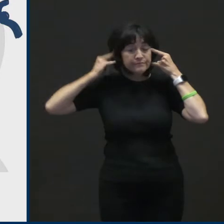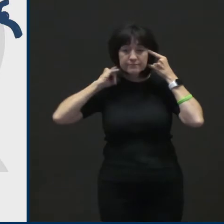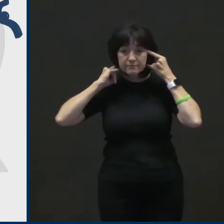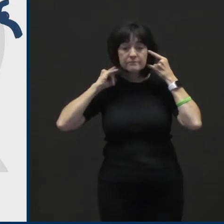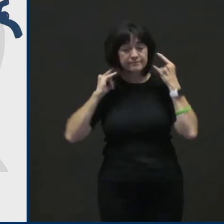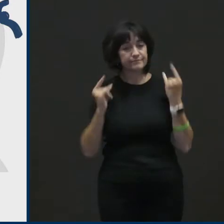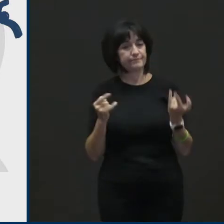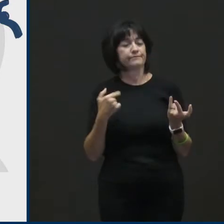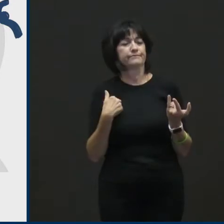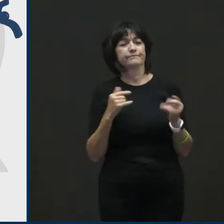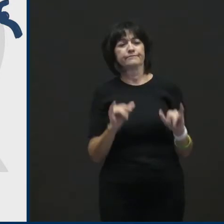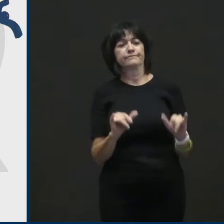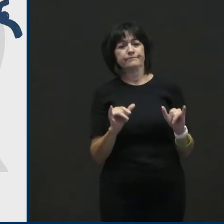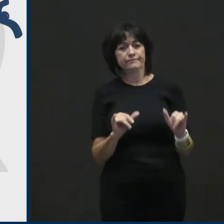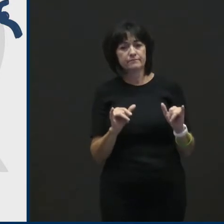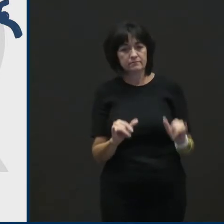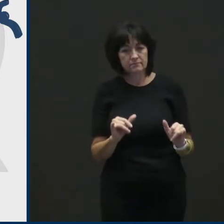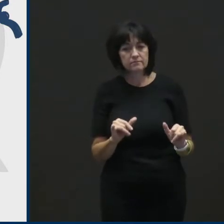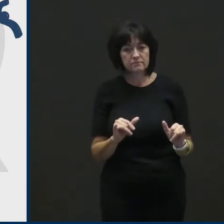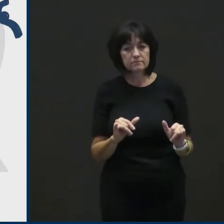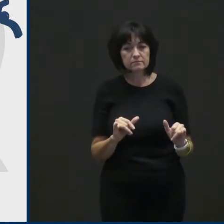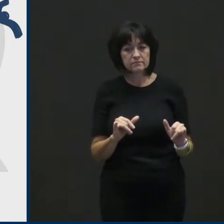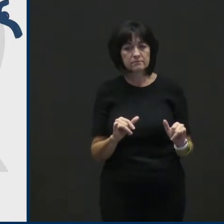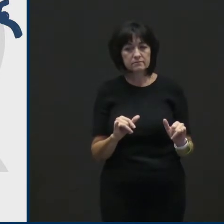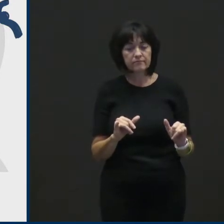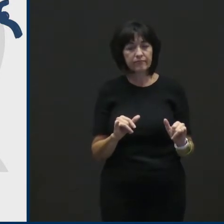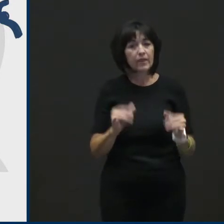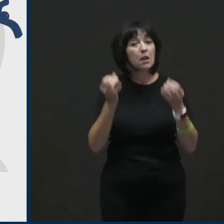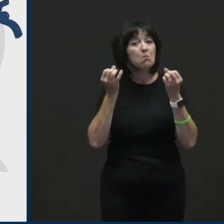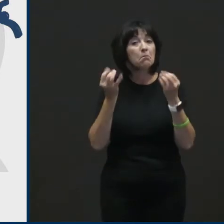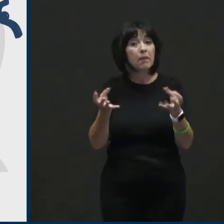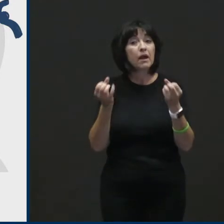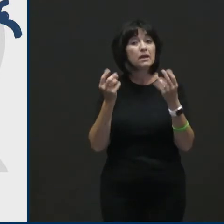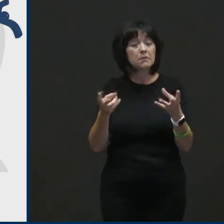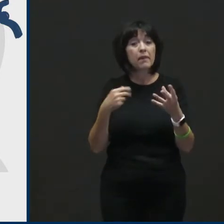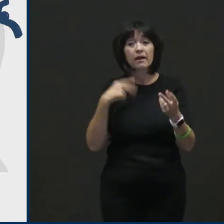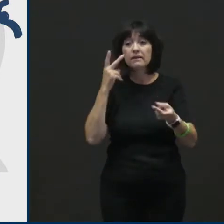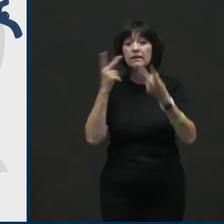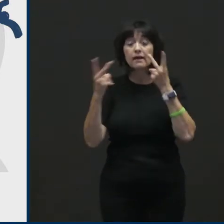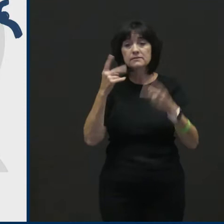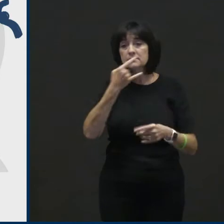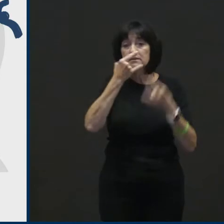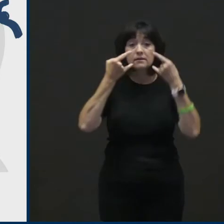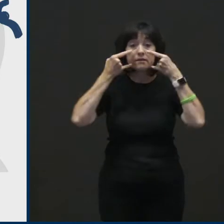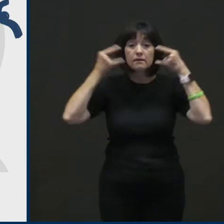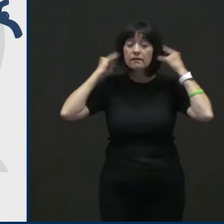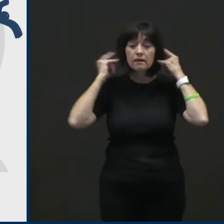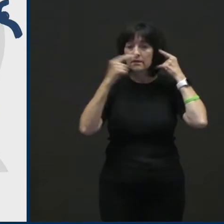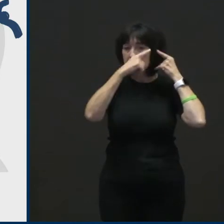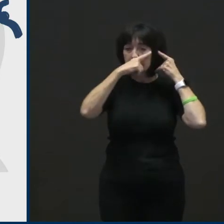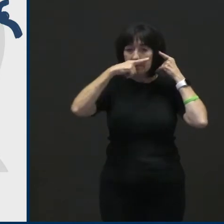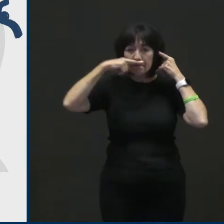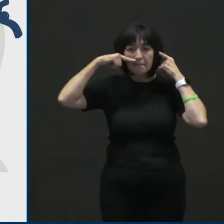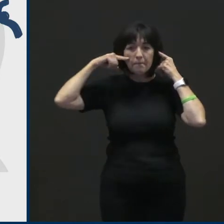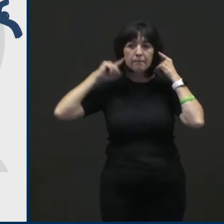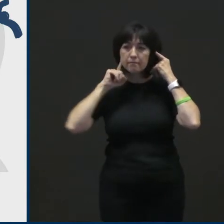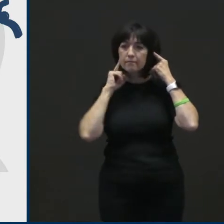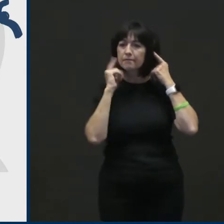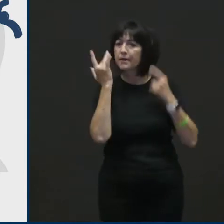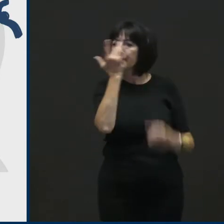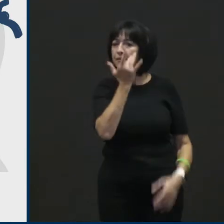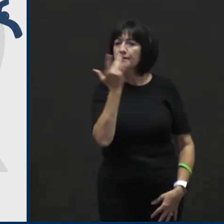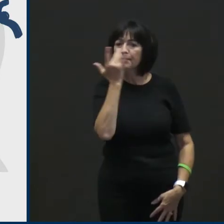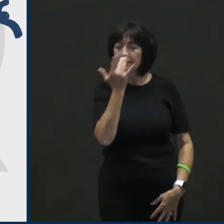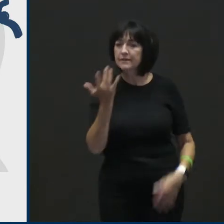see people that just have the mask over their mouth and not covering their nose. And you can see from this diagram the